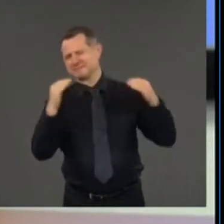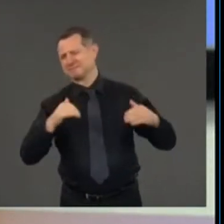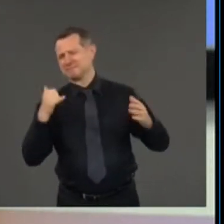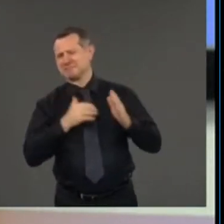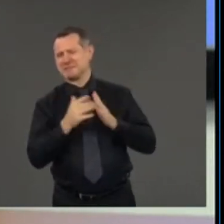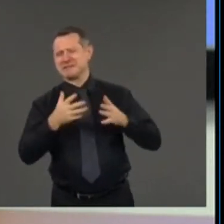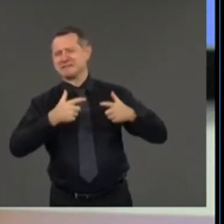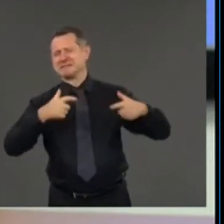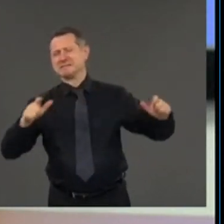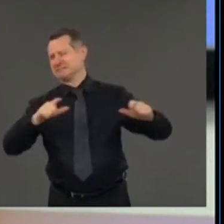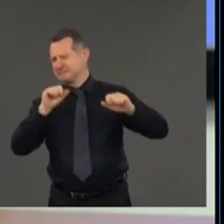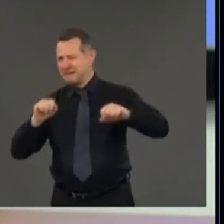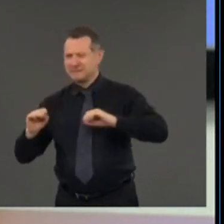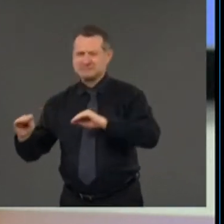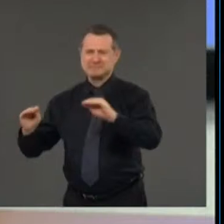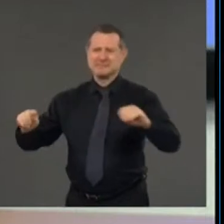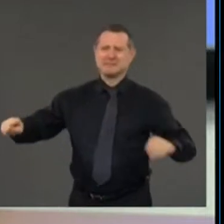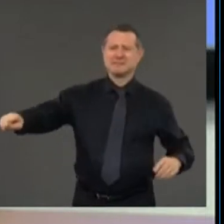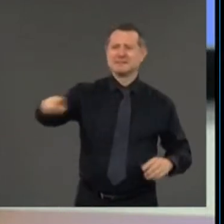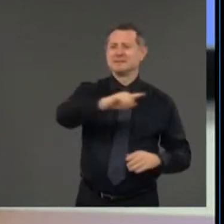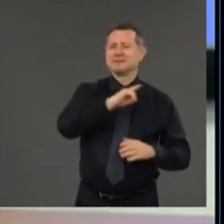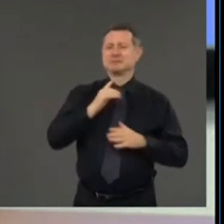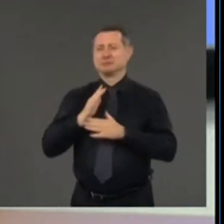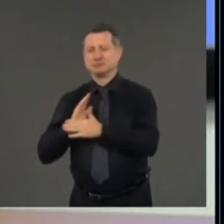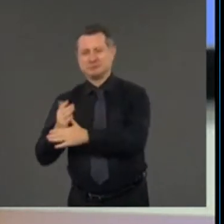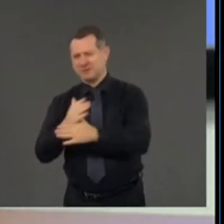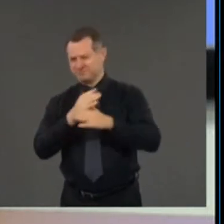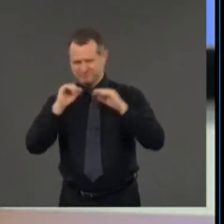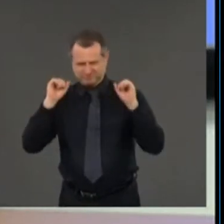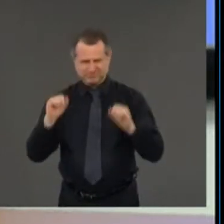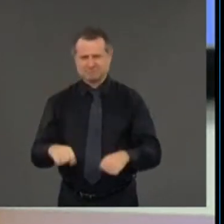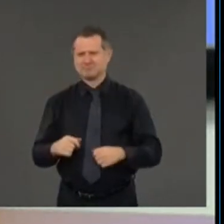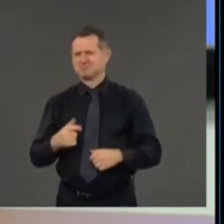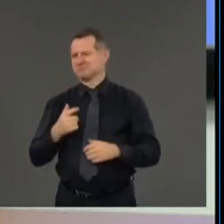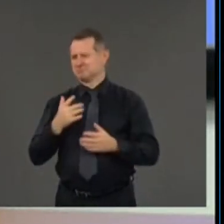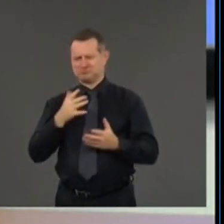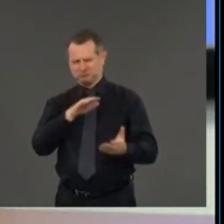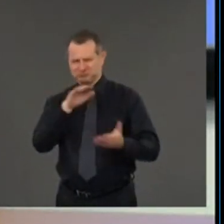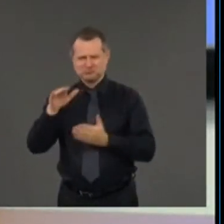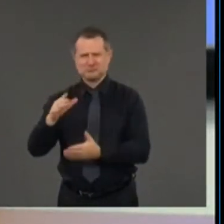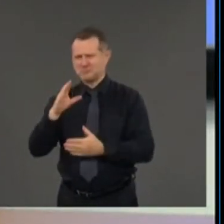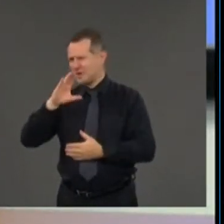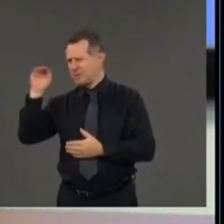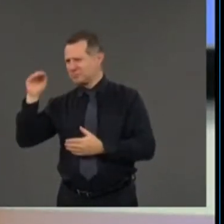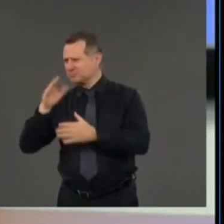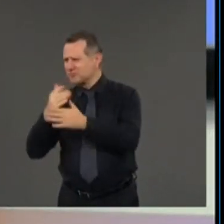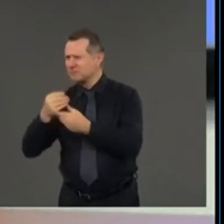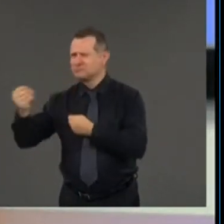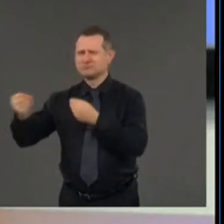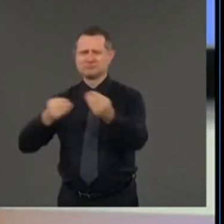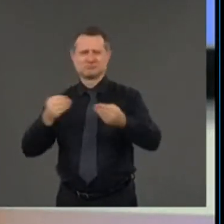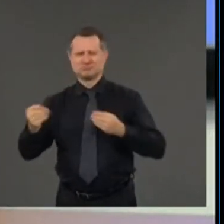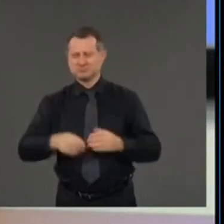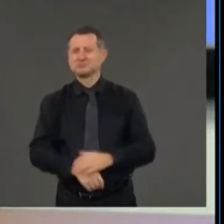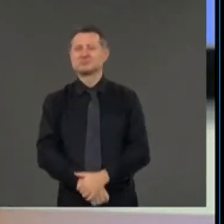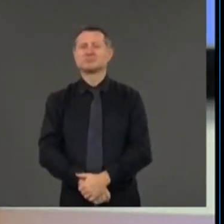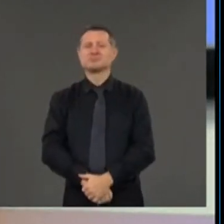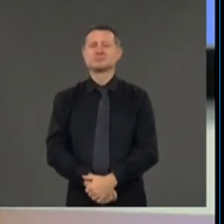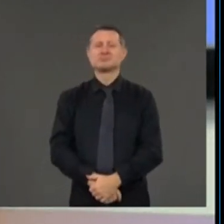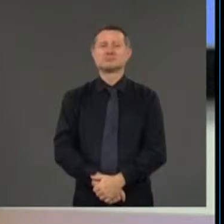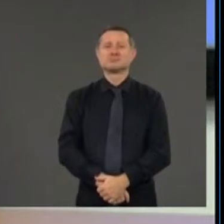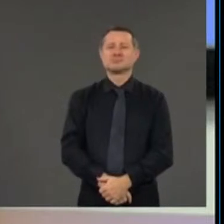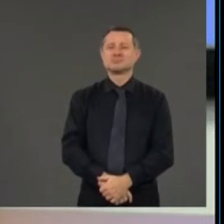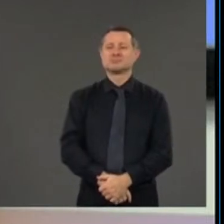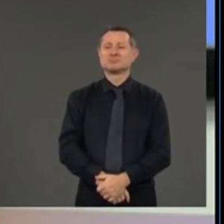everyone, and we shared that training and that expertise with our partners in post-acute care, and that as